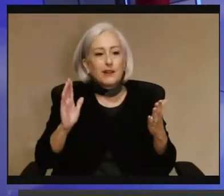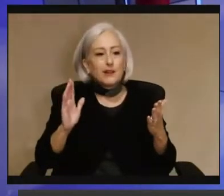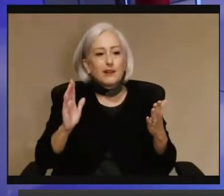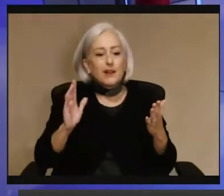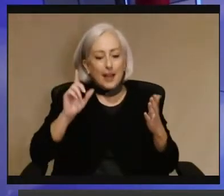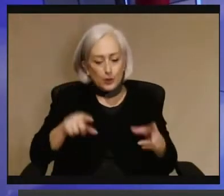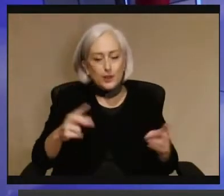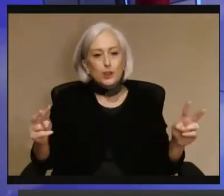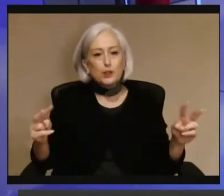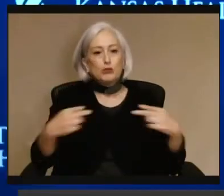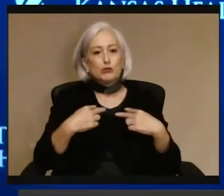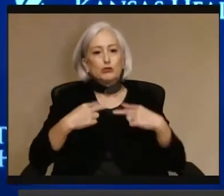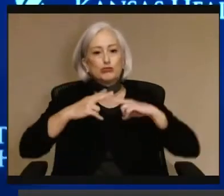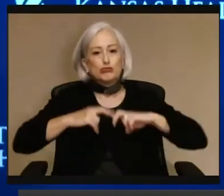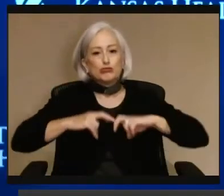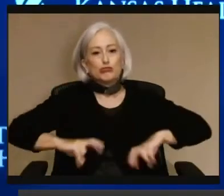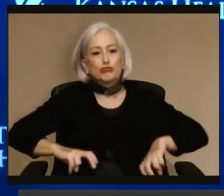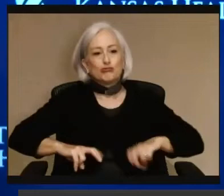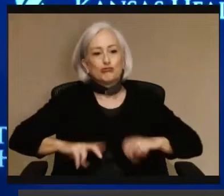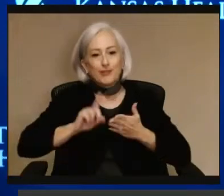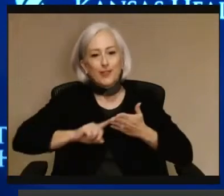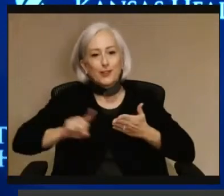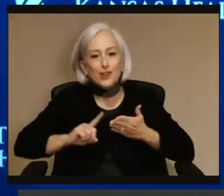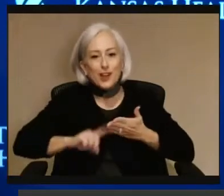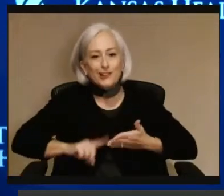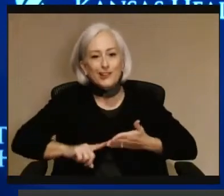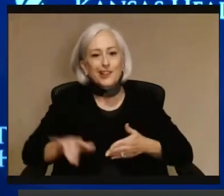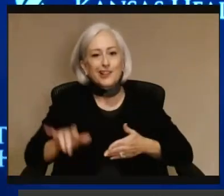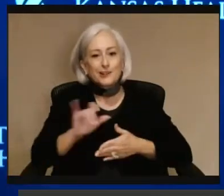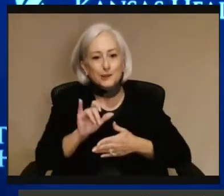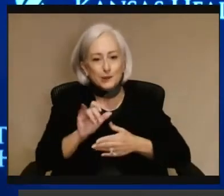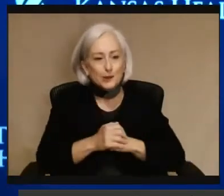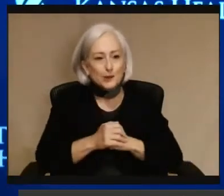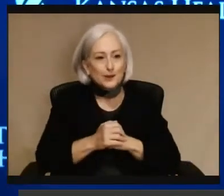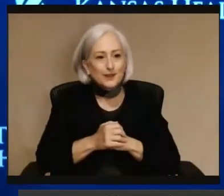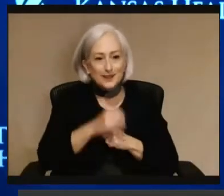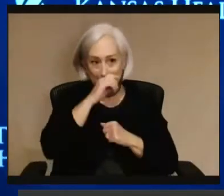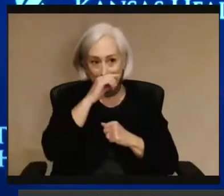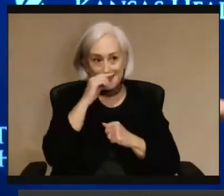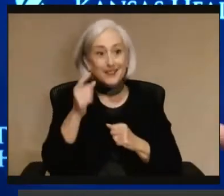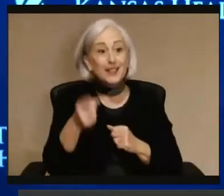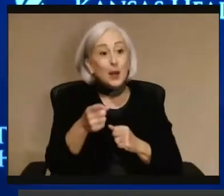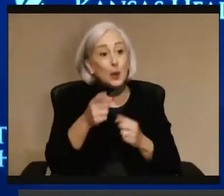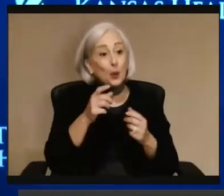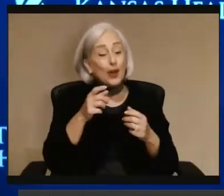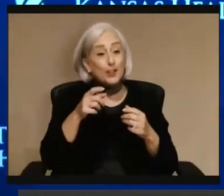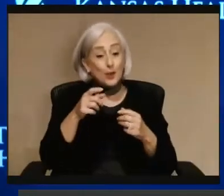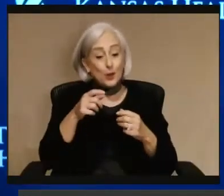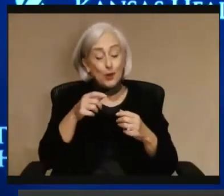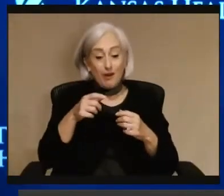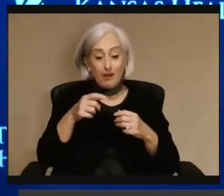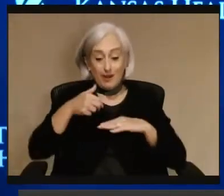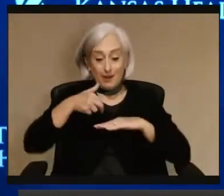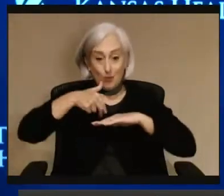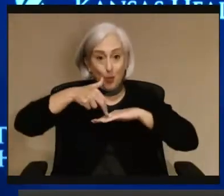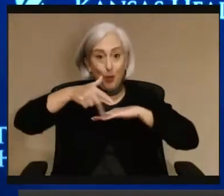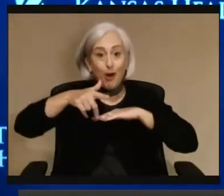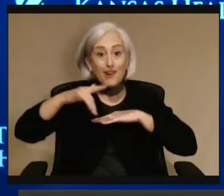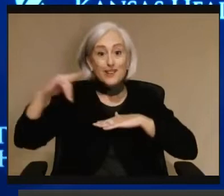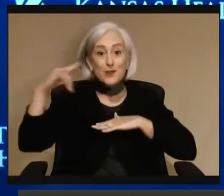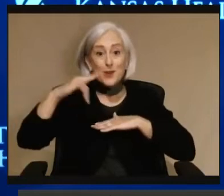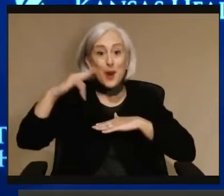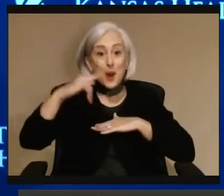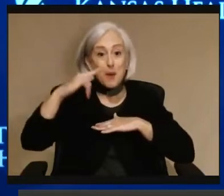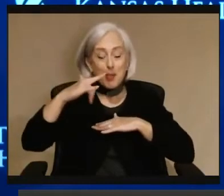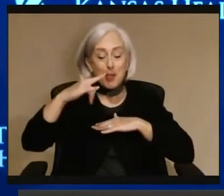the same way, right? Well, yeah, whenever you walk past the cockpit when you're getting in an airplane, how many gauges and bells and whistles are up there to try to keep the plane in the air?